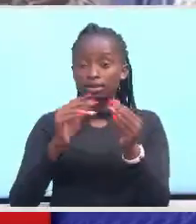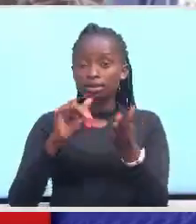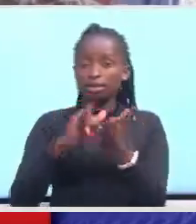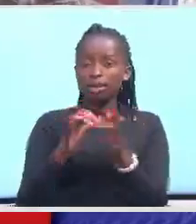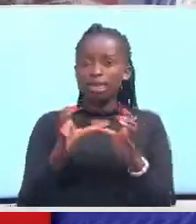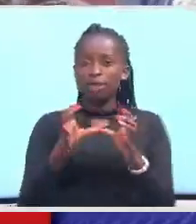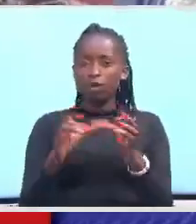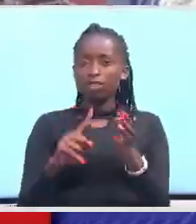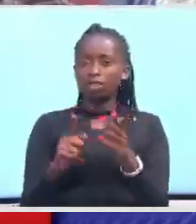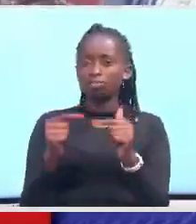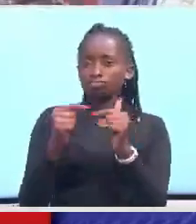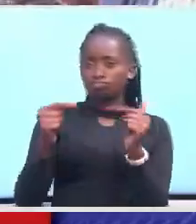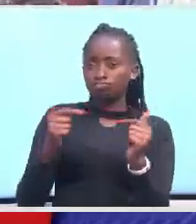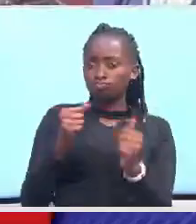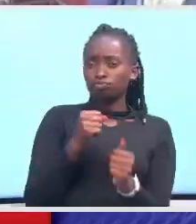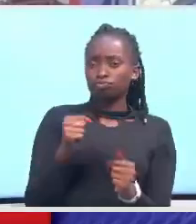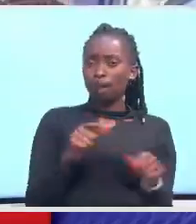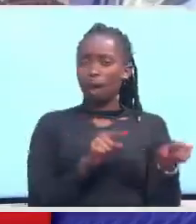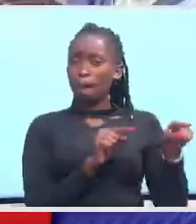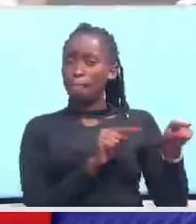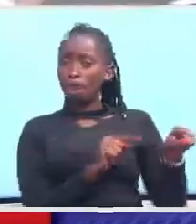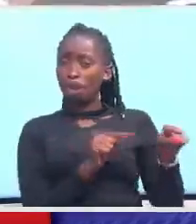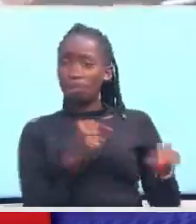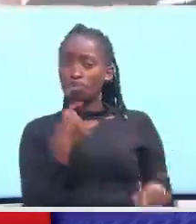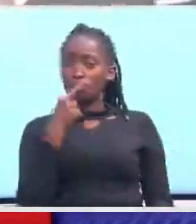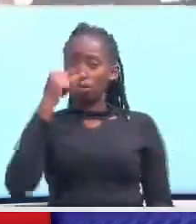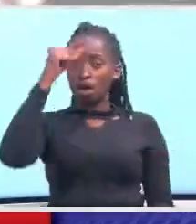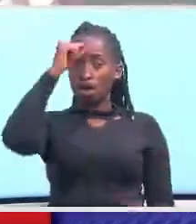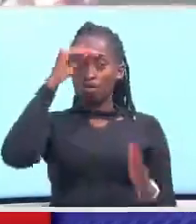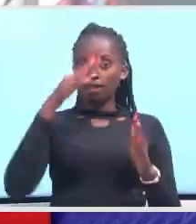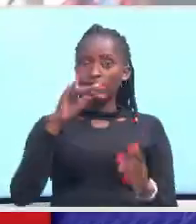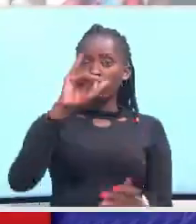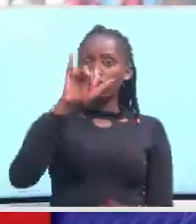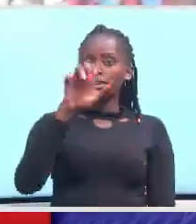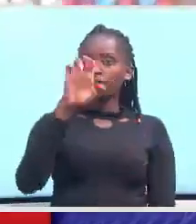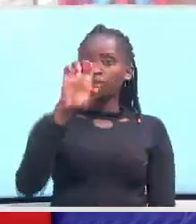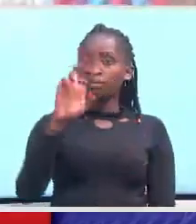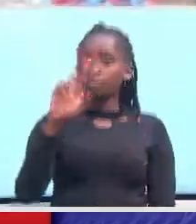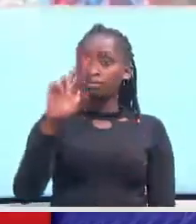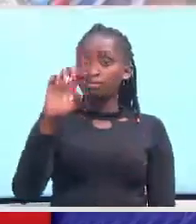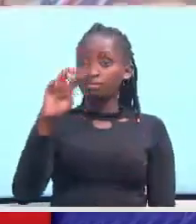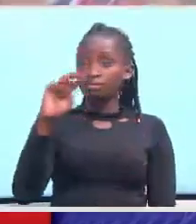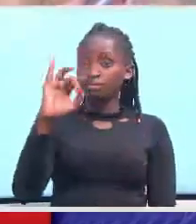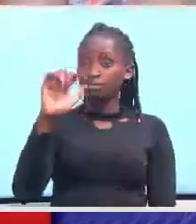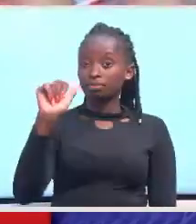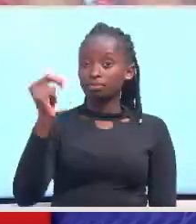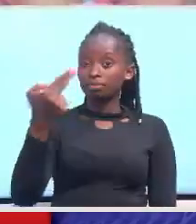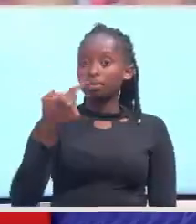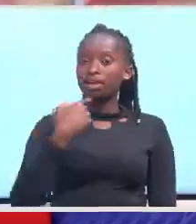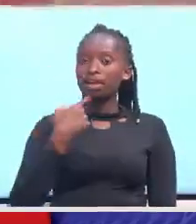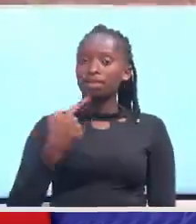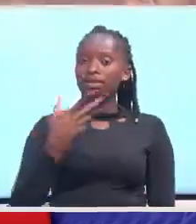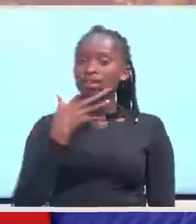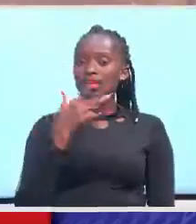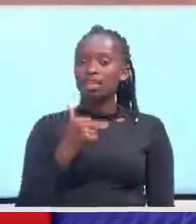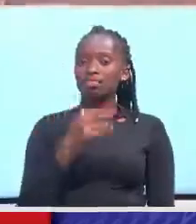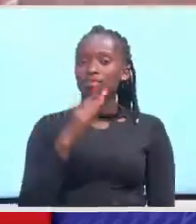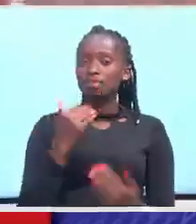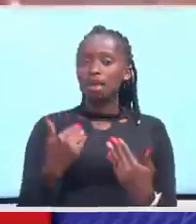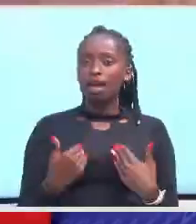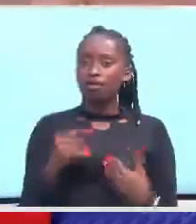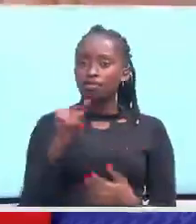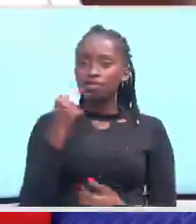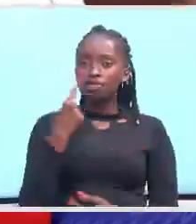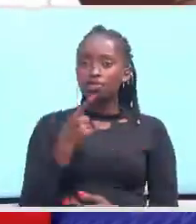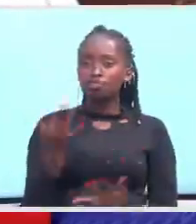the opposition to shift blame to Governor Jeremiah Lomurkai, alleging that he conspired with those who disrupted